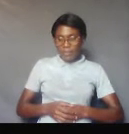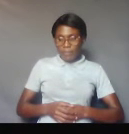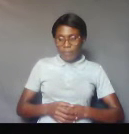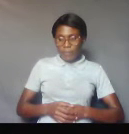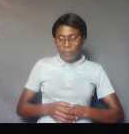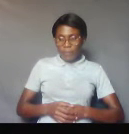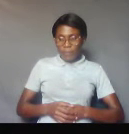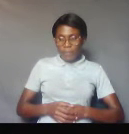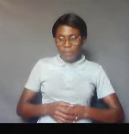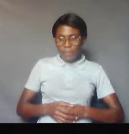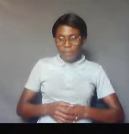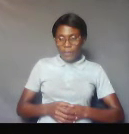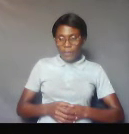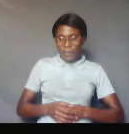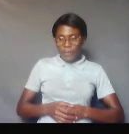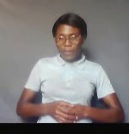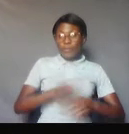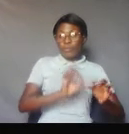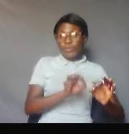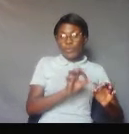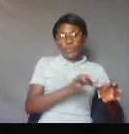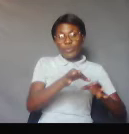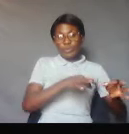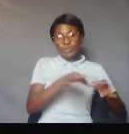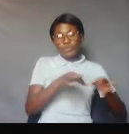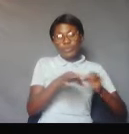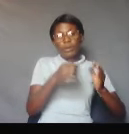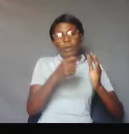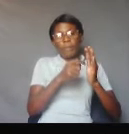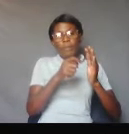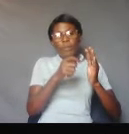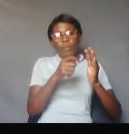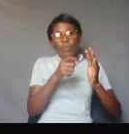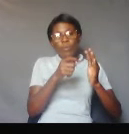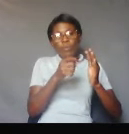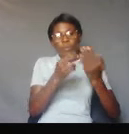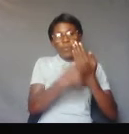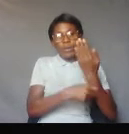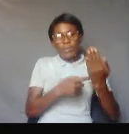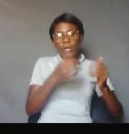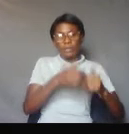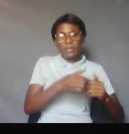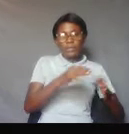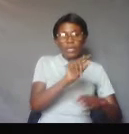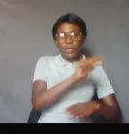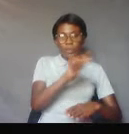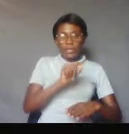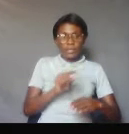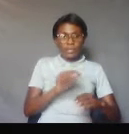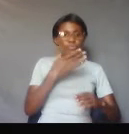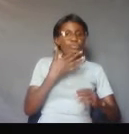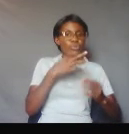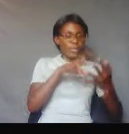in front of the text, the world of the reader's engagement with the text, to the world of the text and behind the